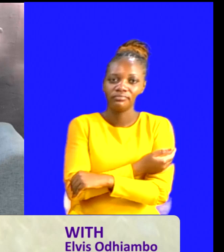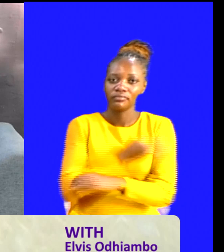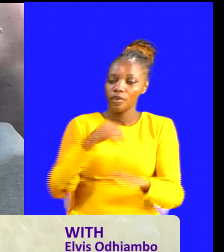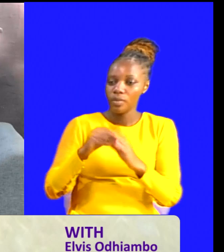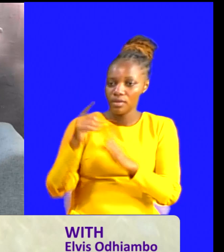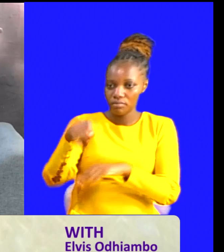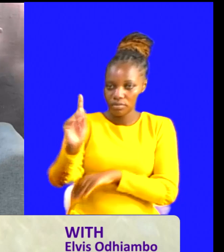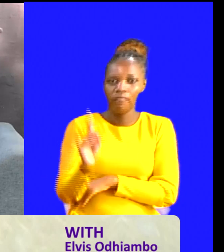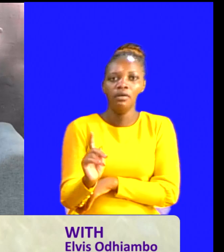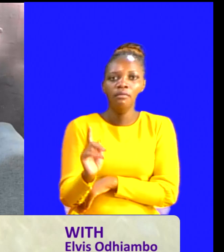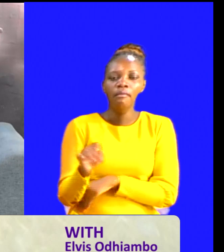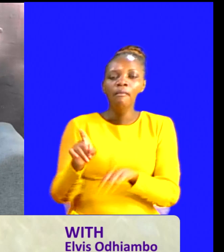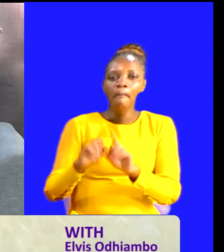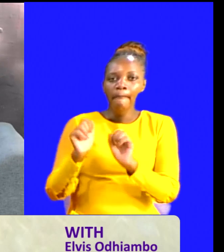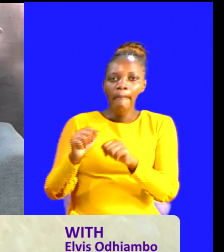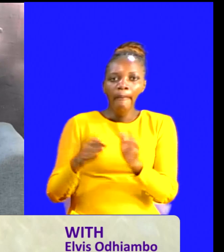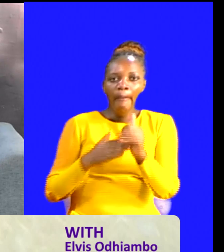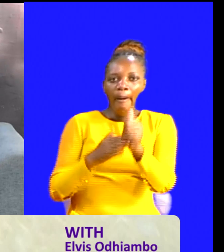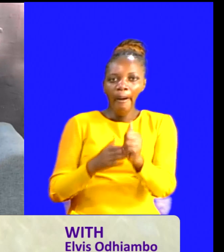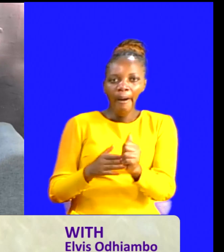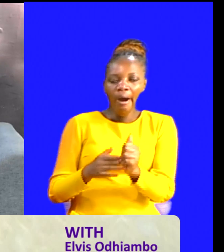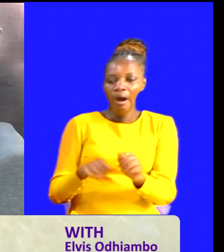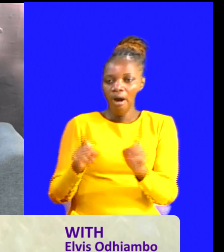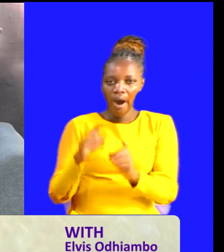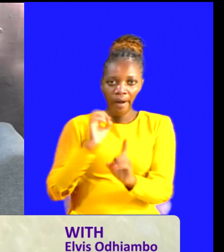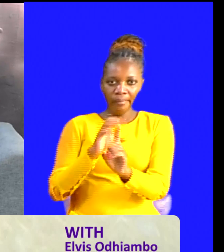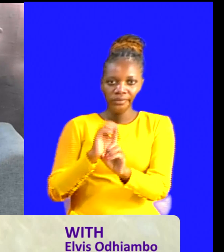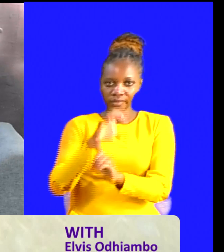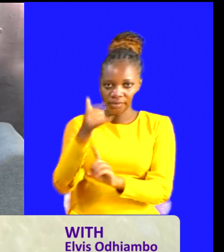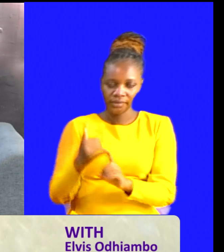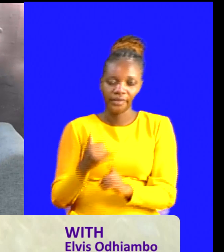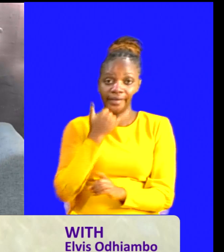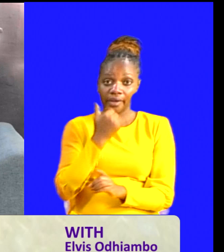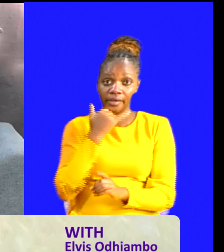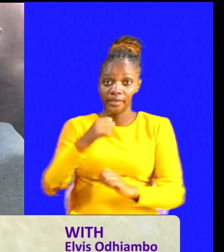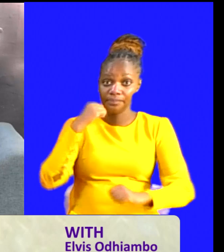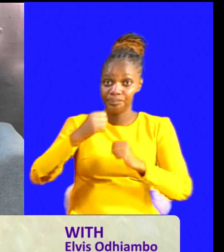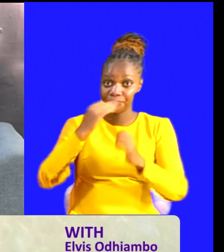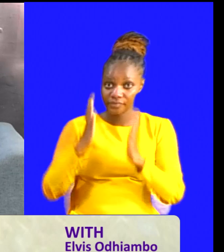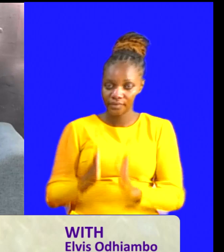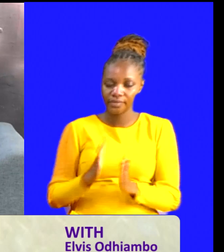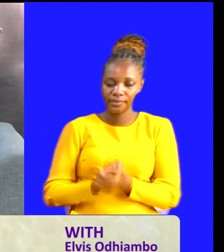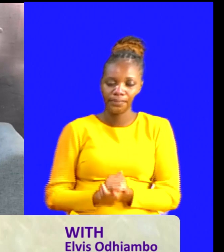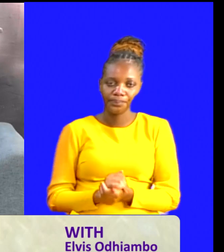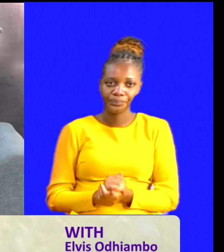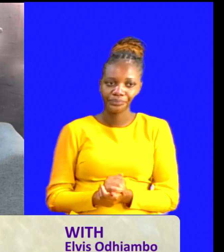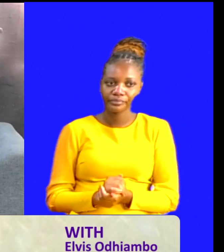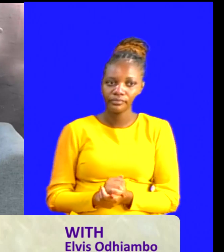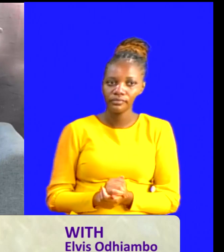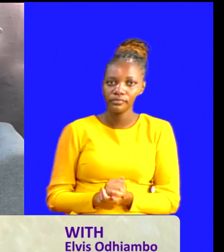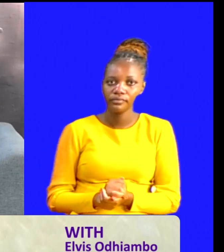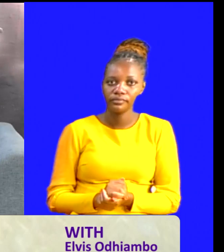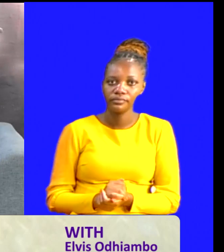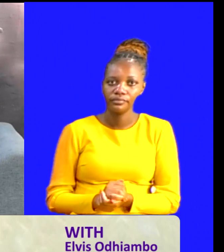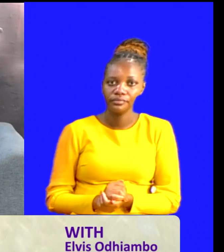him. So he's going to lead the likes of Kipkemboi and others to, and get them really well to other marathon titles.